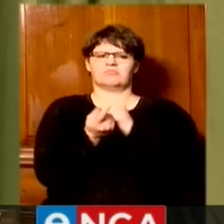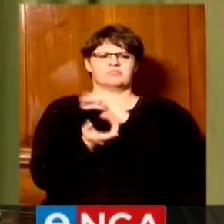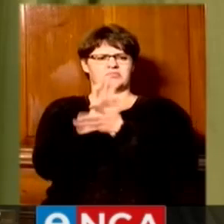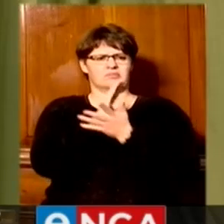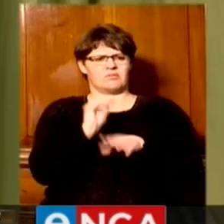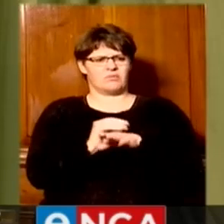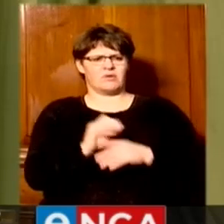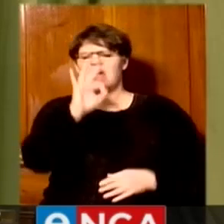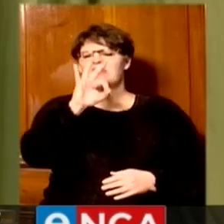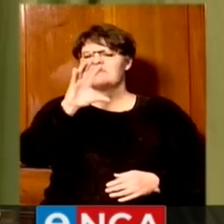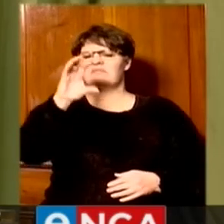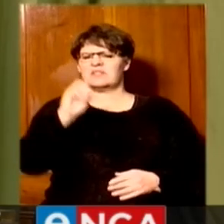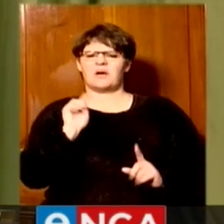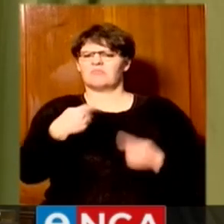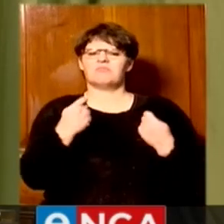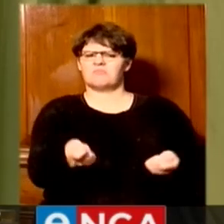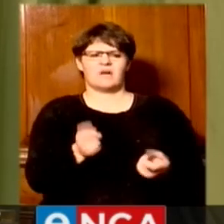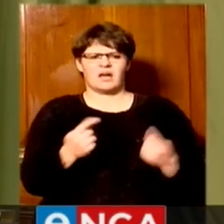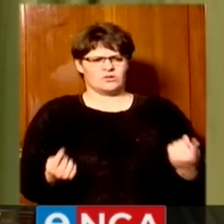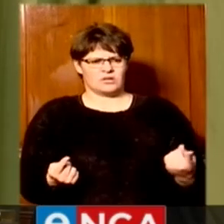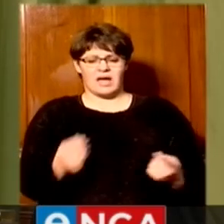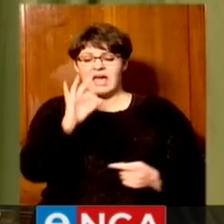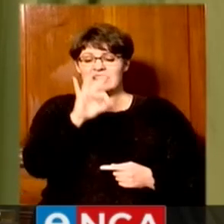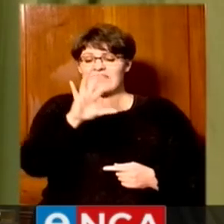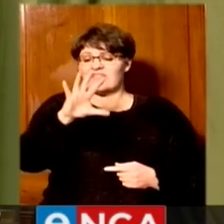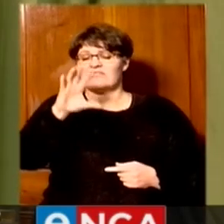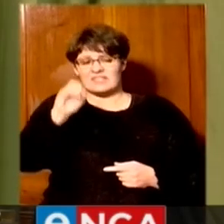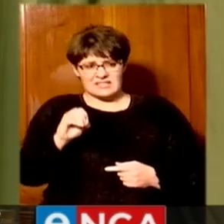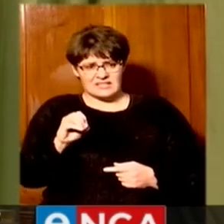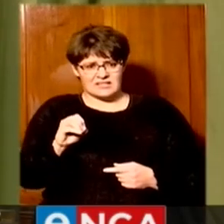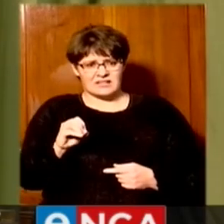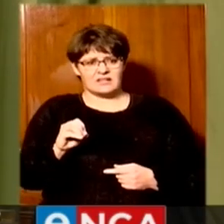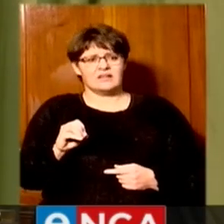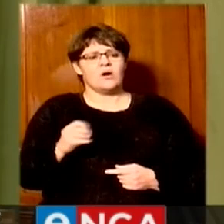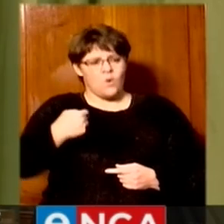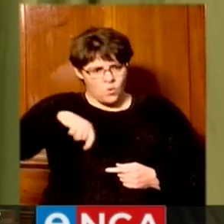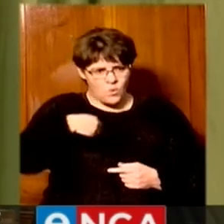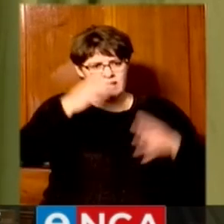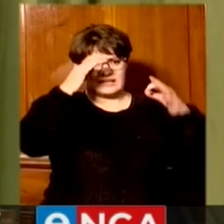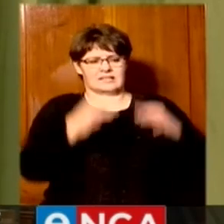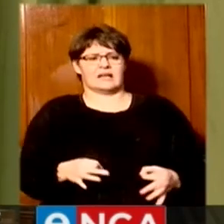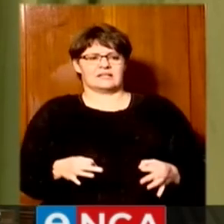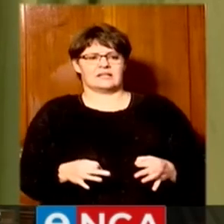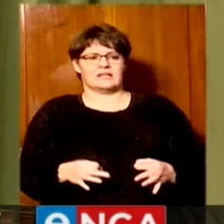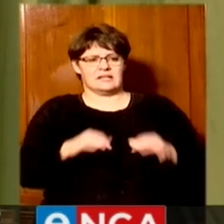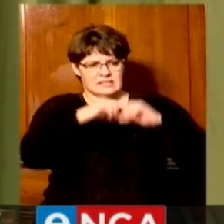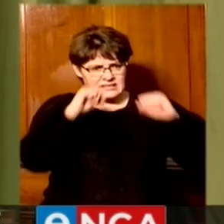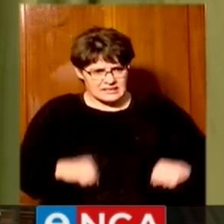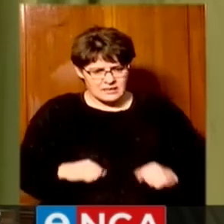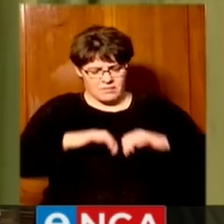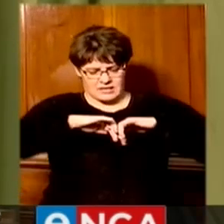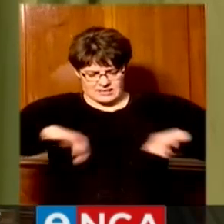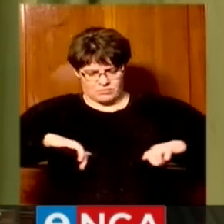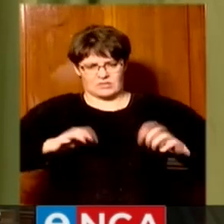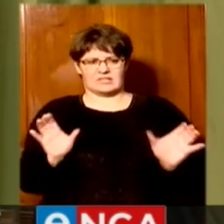nenze the same. Sifuna ukuchaza ukuthi le 350 kuye kwafuneka ukuthi siyenzele i-system yayo yodwa on